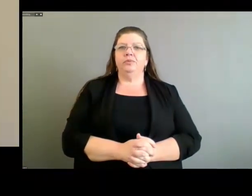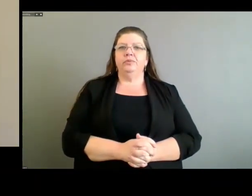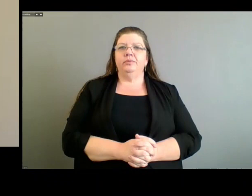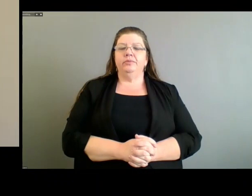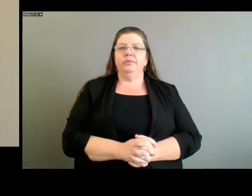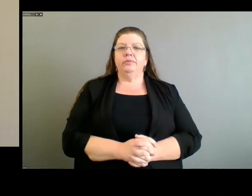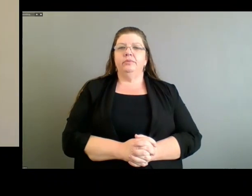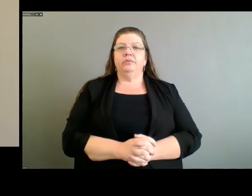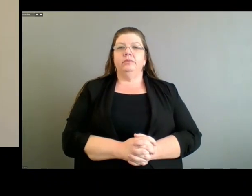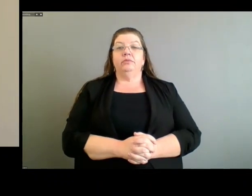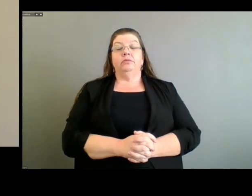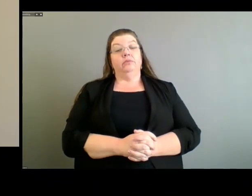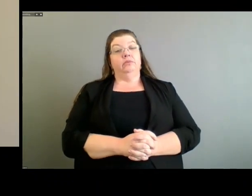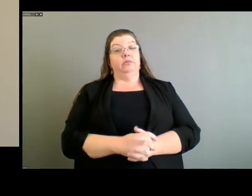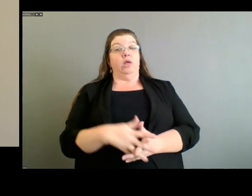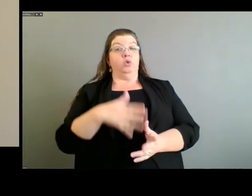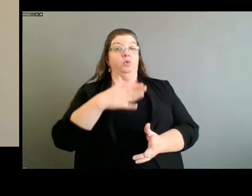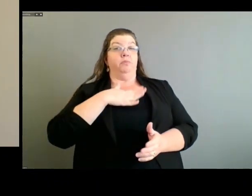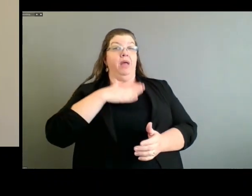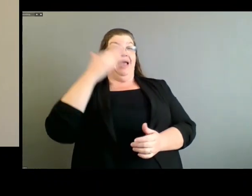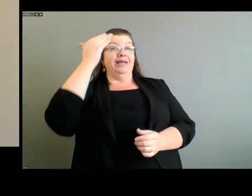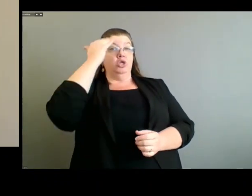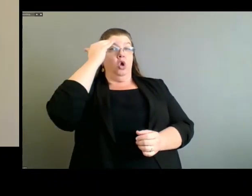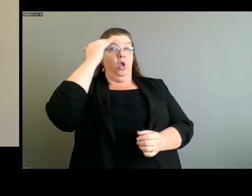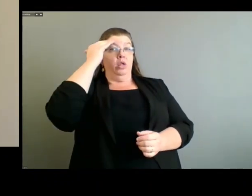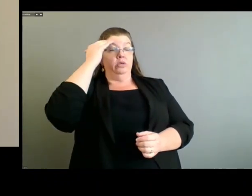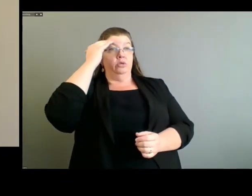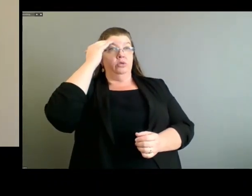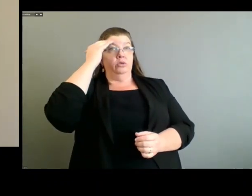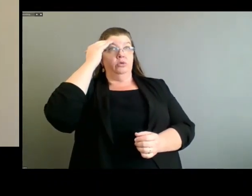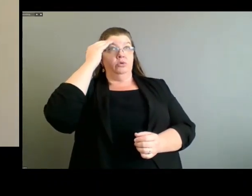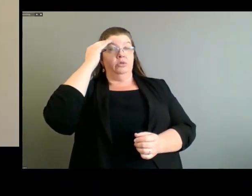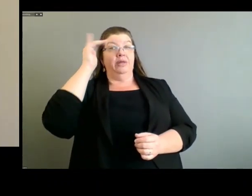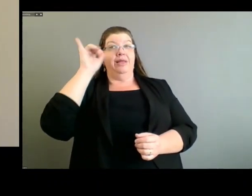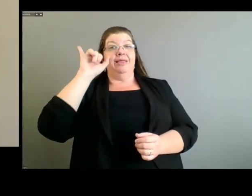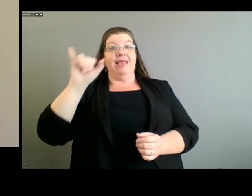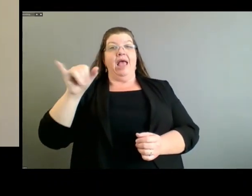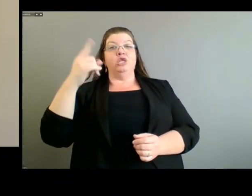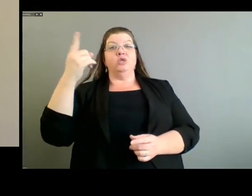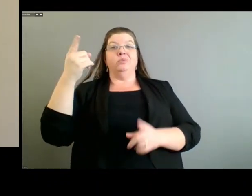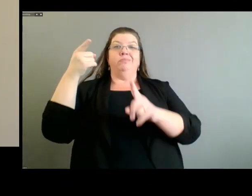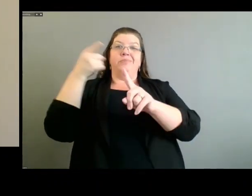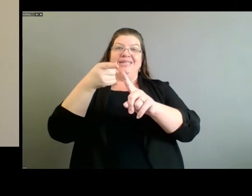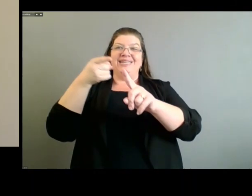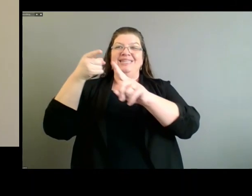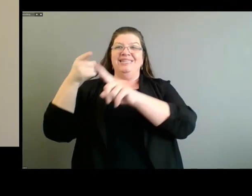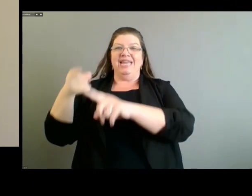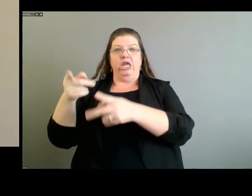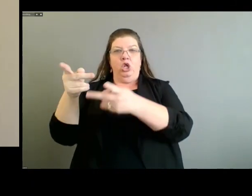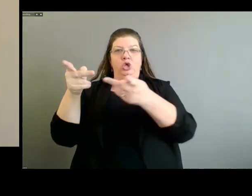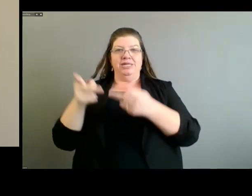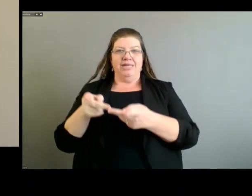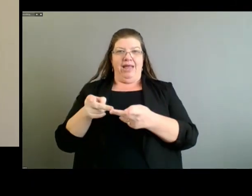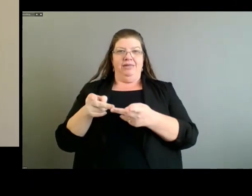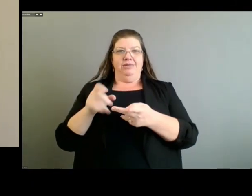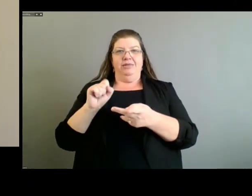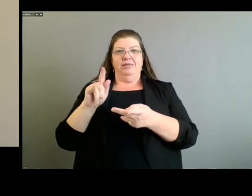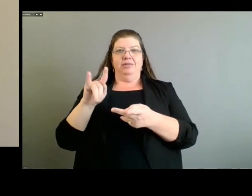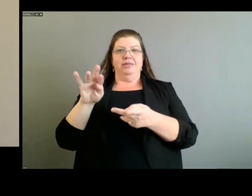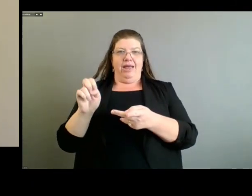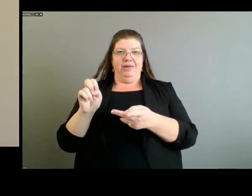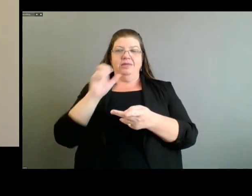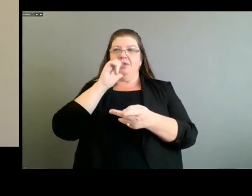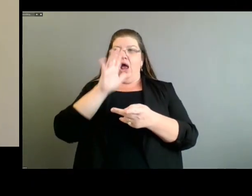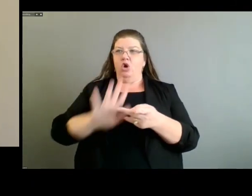To my knowledge, that is at particular sites and not across